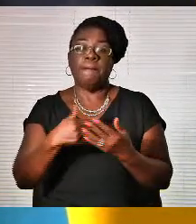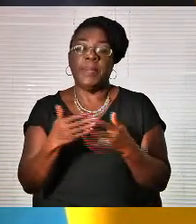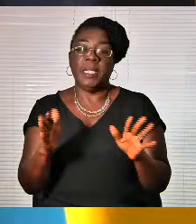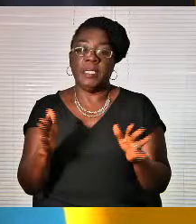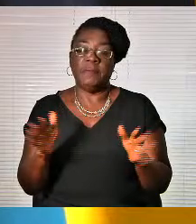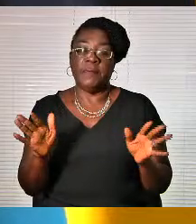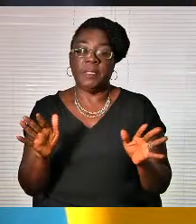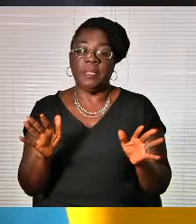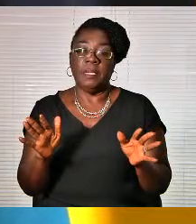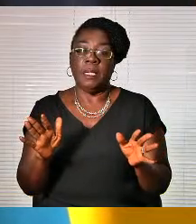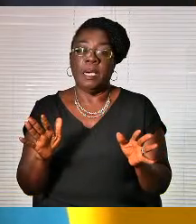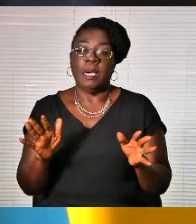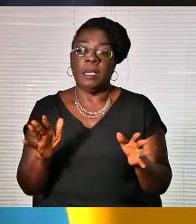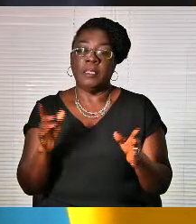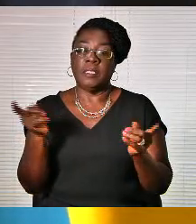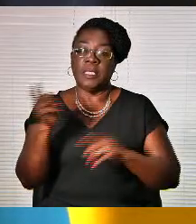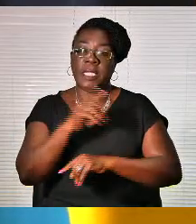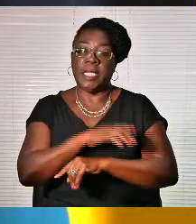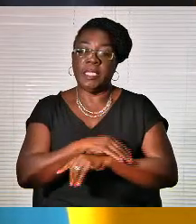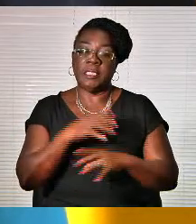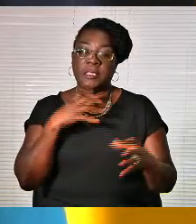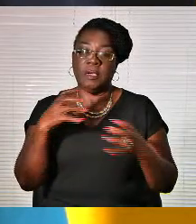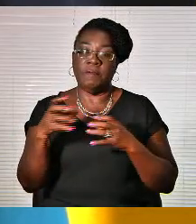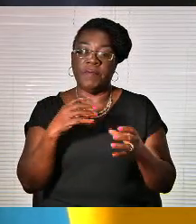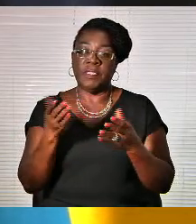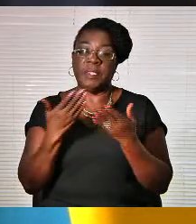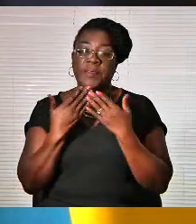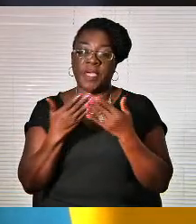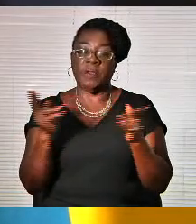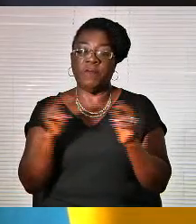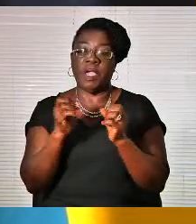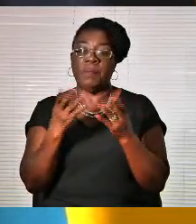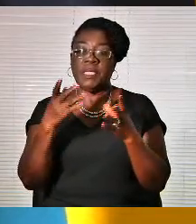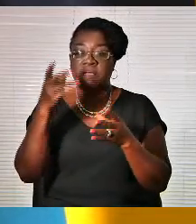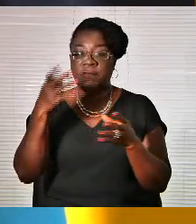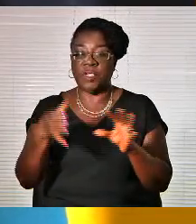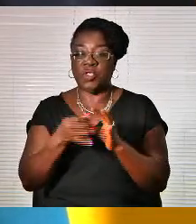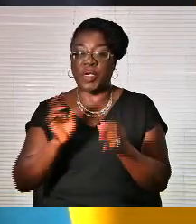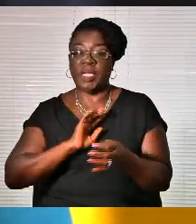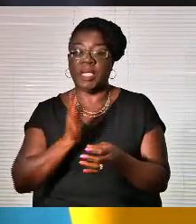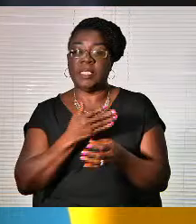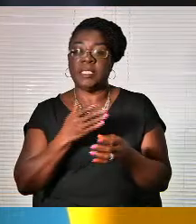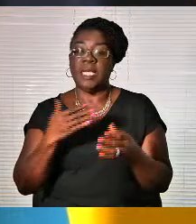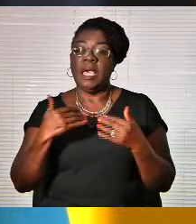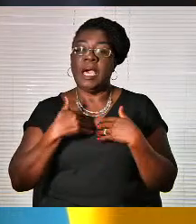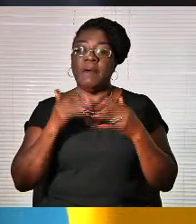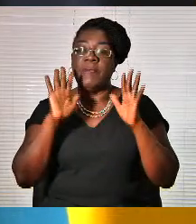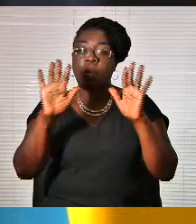conference. Thank you very much for joining us, and have a wonderful evening.